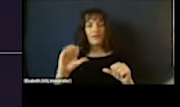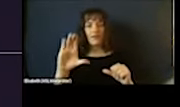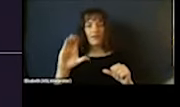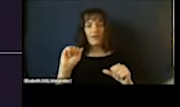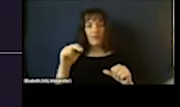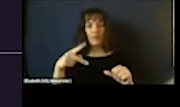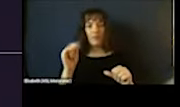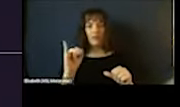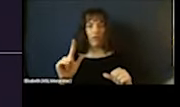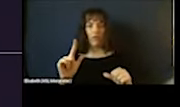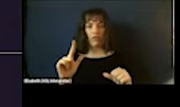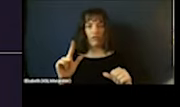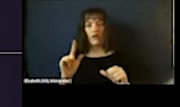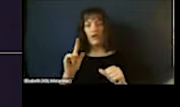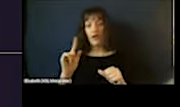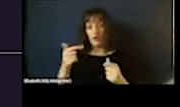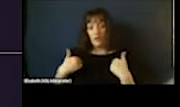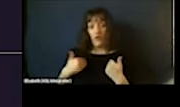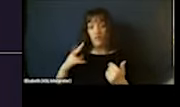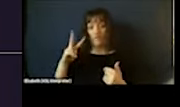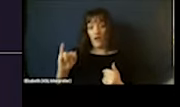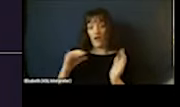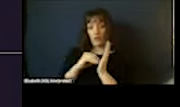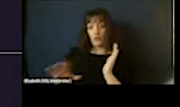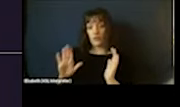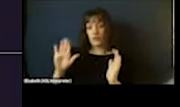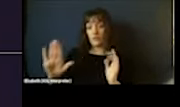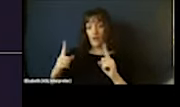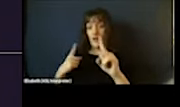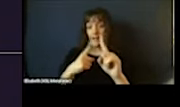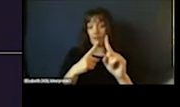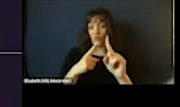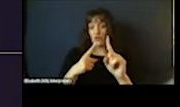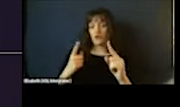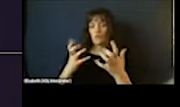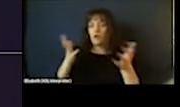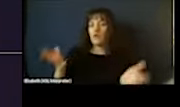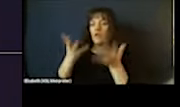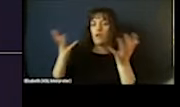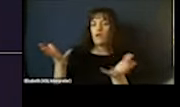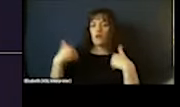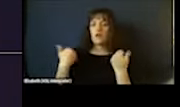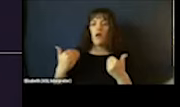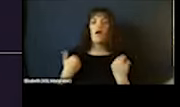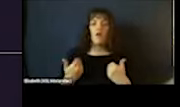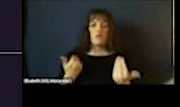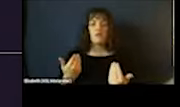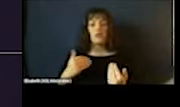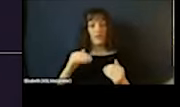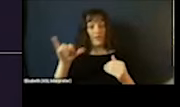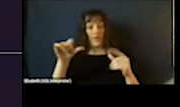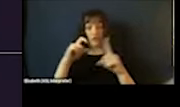VI students from a young age. So science capital is something that some of you may not have come across before. It's a term that's being